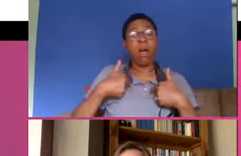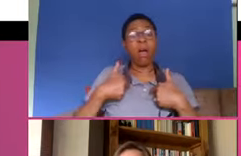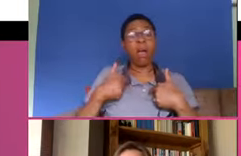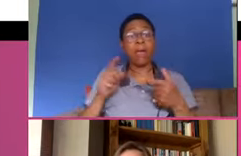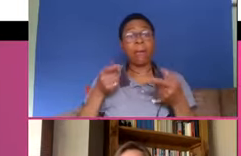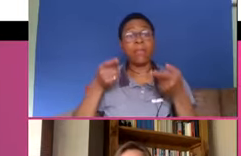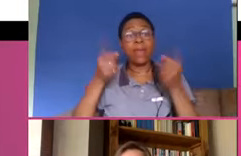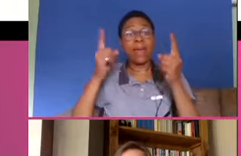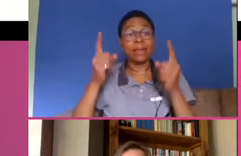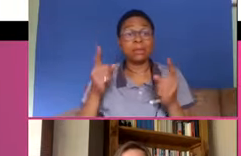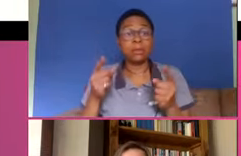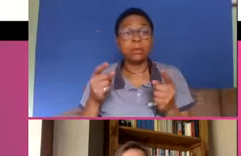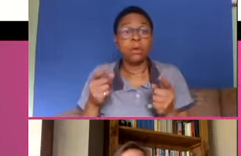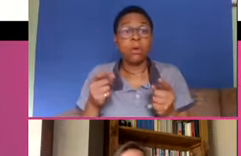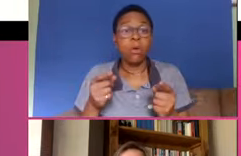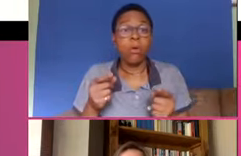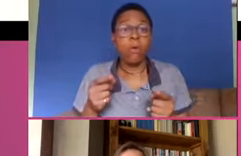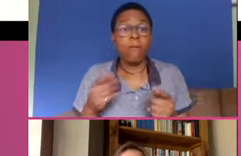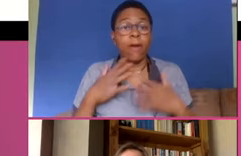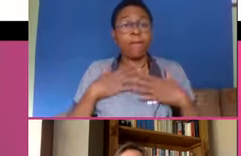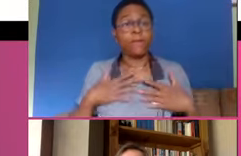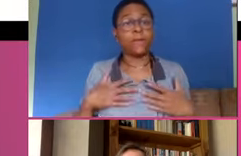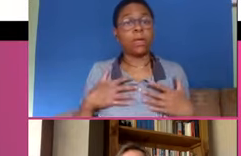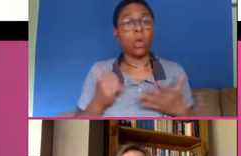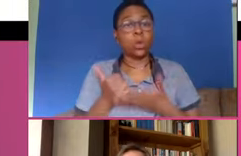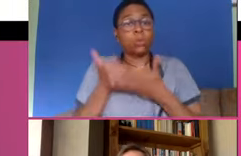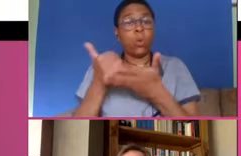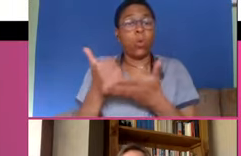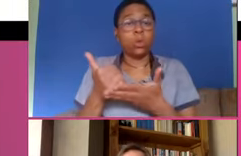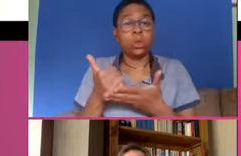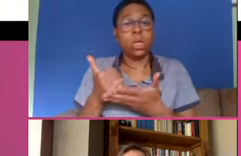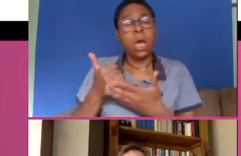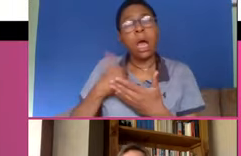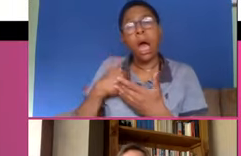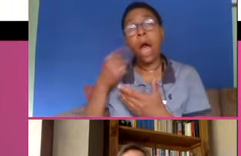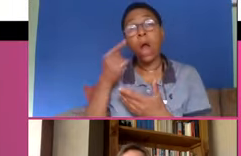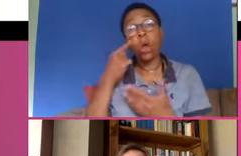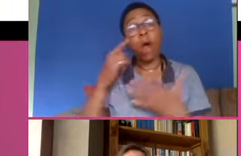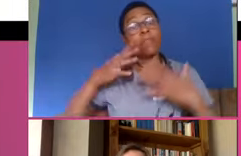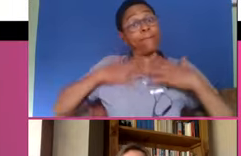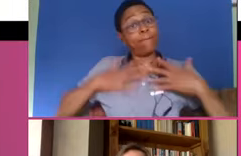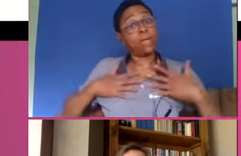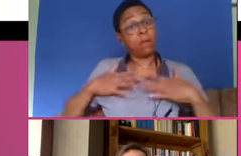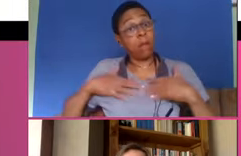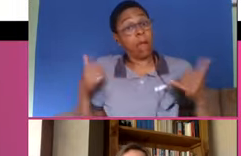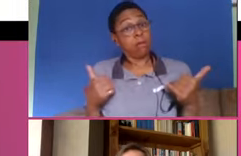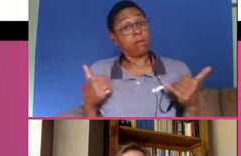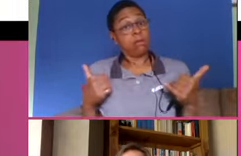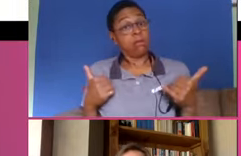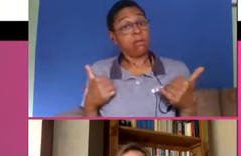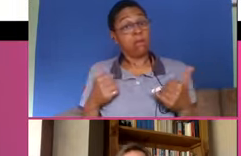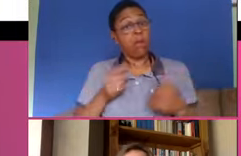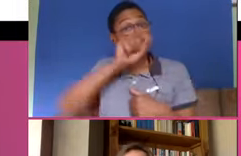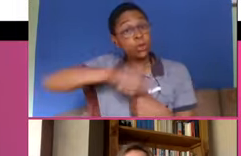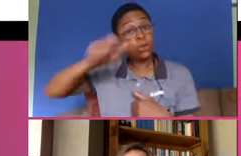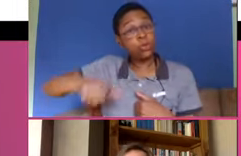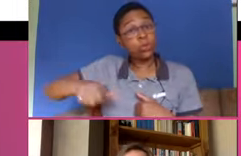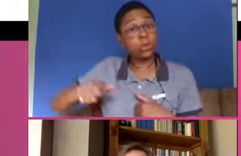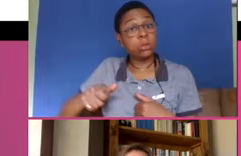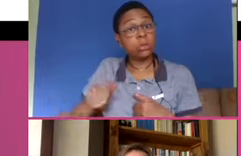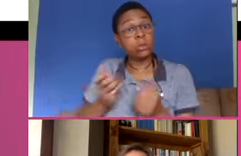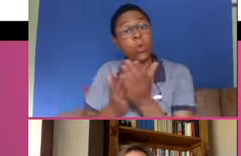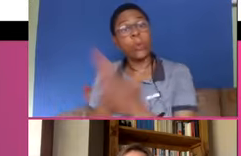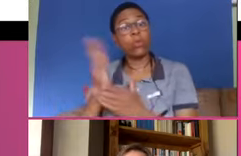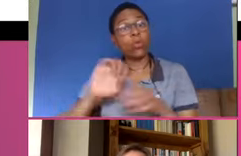Dance School. My role there involves looking after the physical well-being of all of the students on their degree